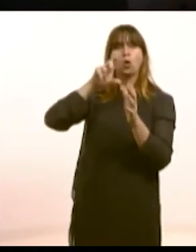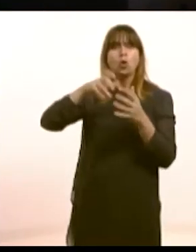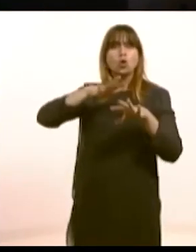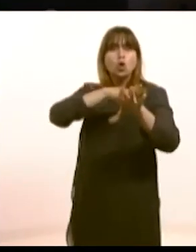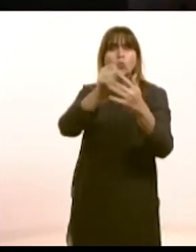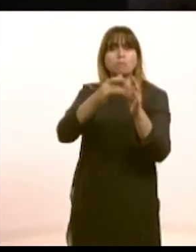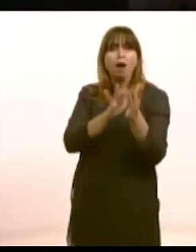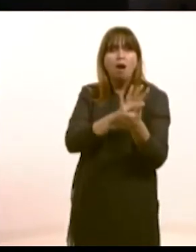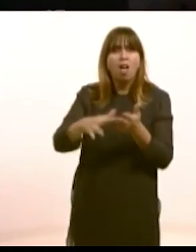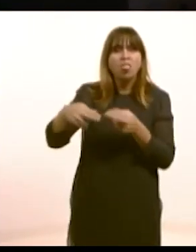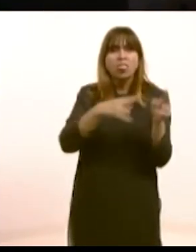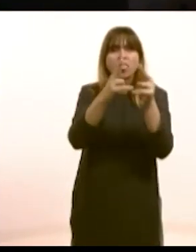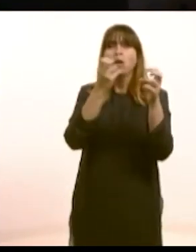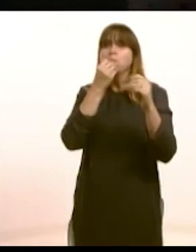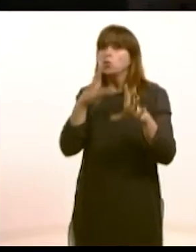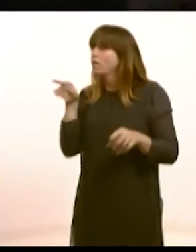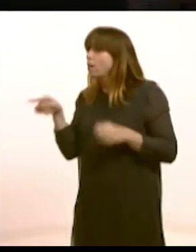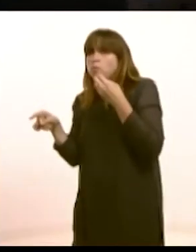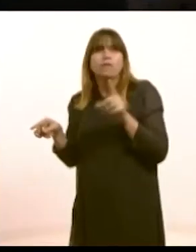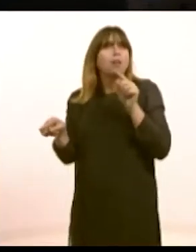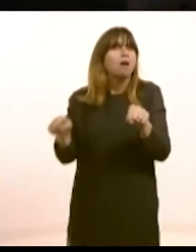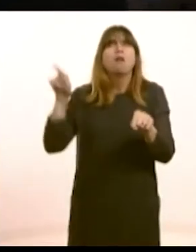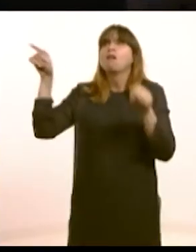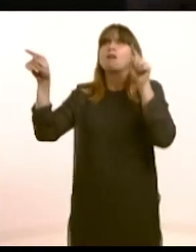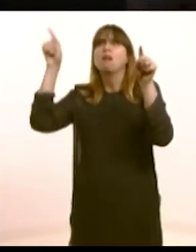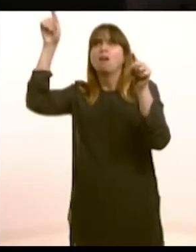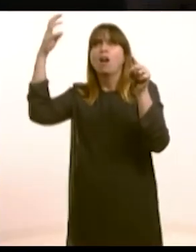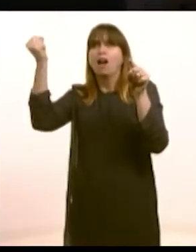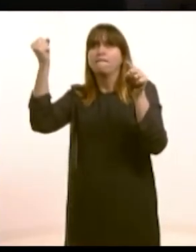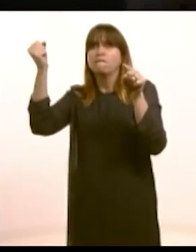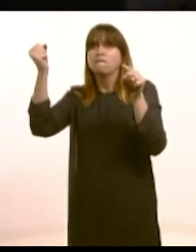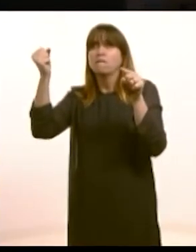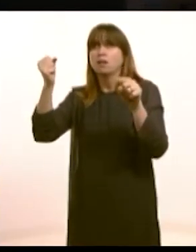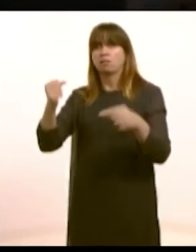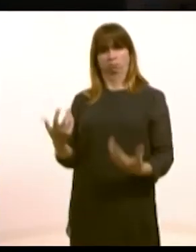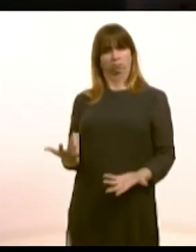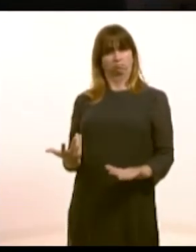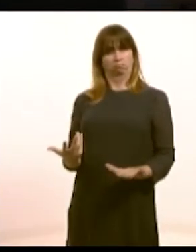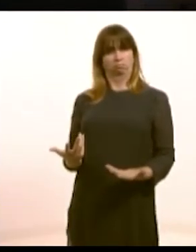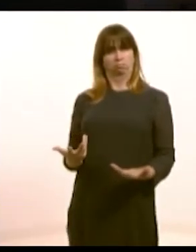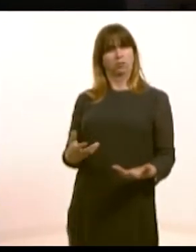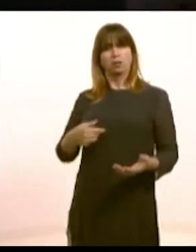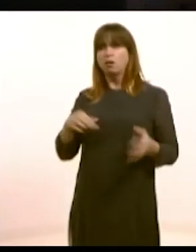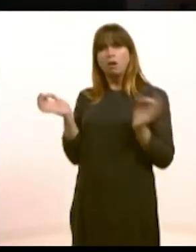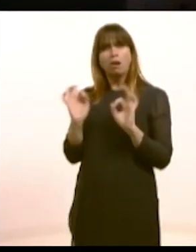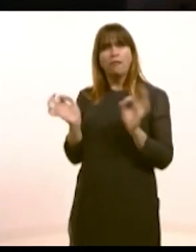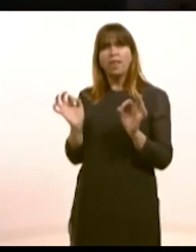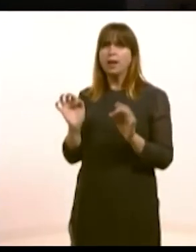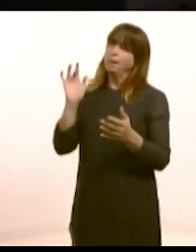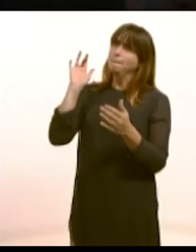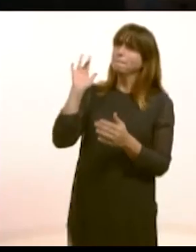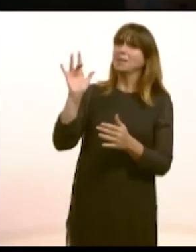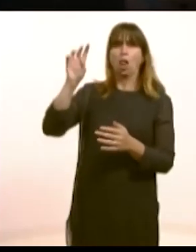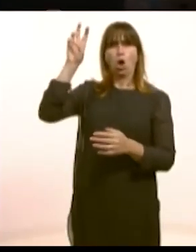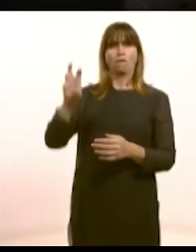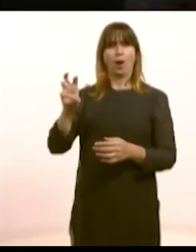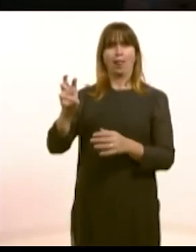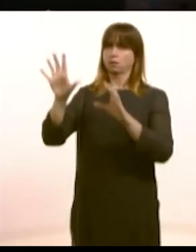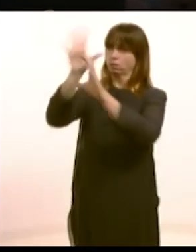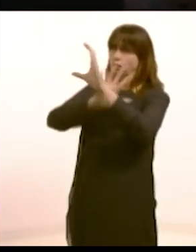fantastic scenery in Mid Wales. Can I ask First Minister, is it good enough that we do not promote Mid Wales as a